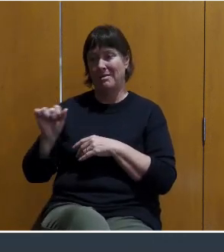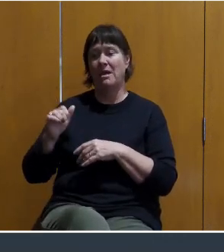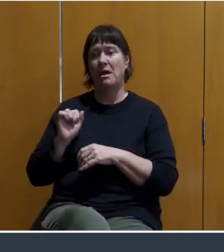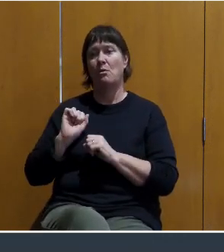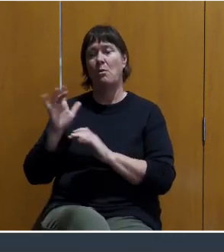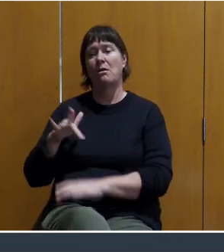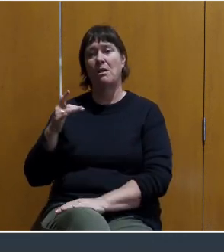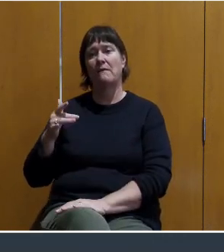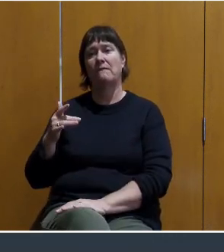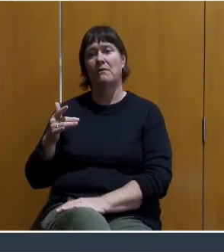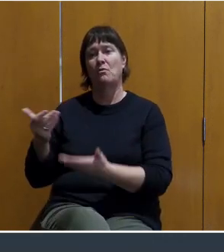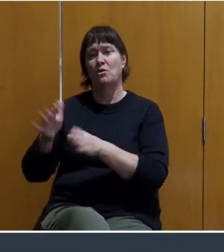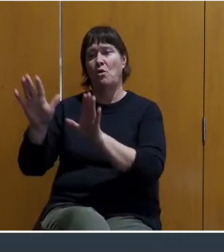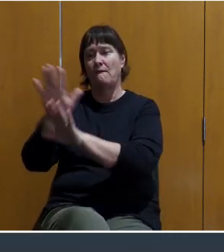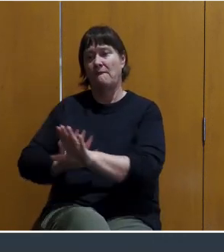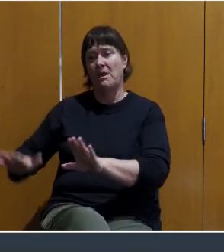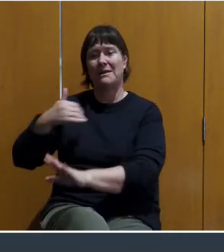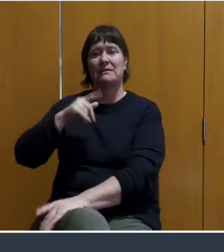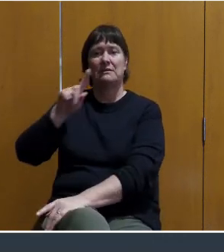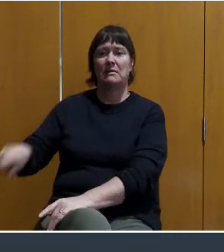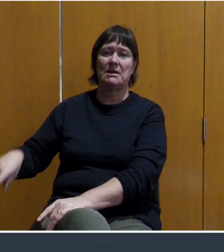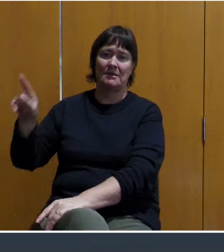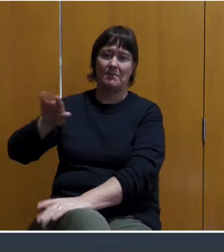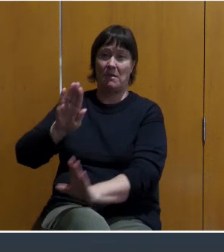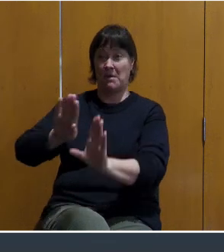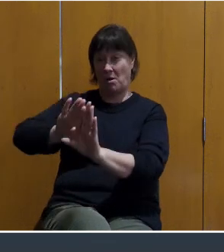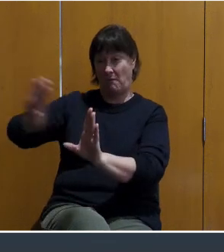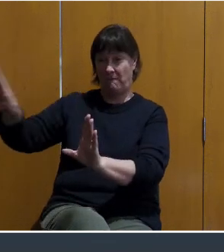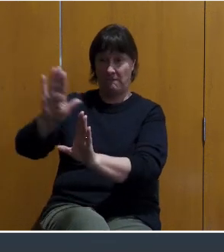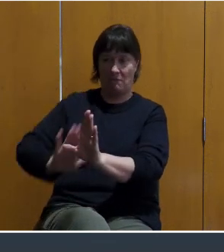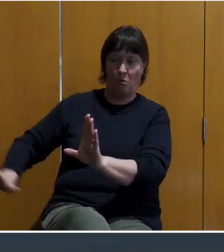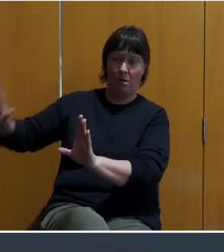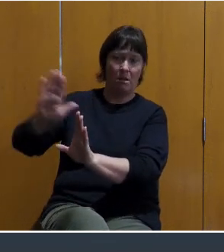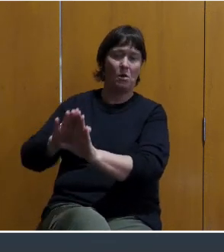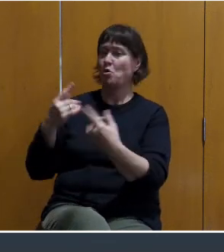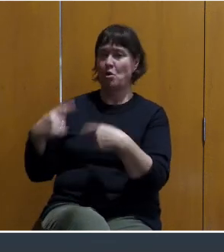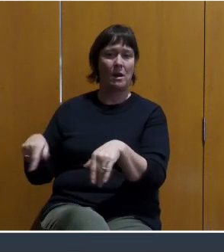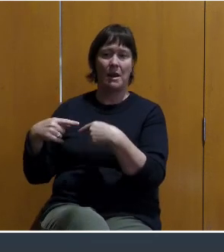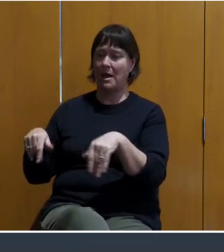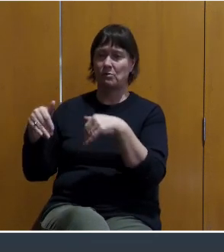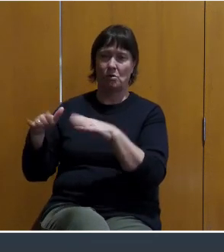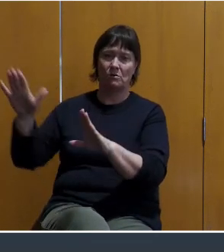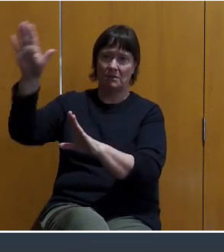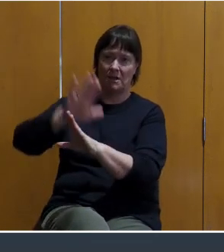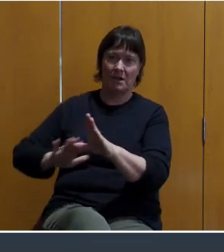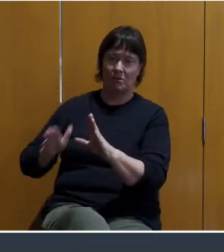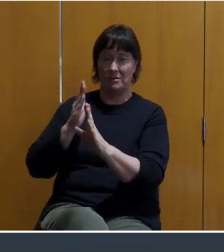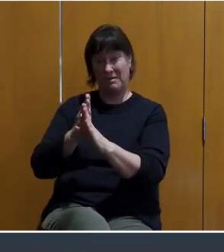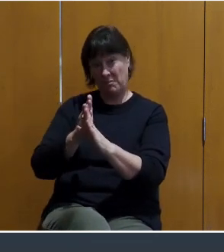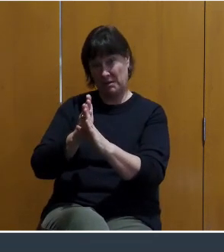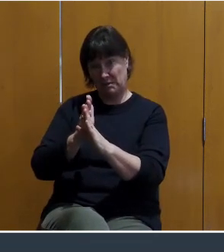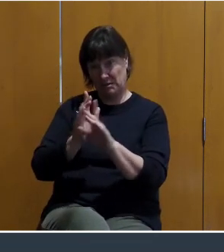forest should be prohibited. So this bit removed? That remains, yeah, Oh, that's correct. That remains? Yes, and that area